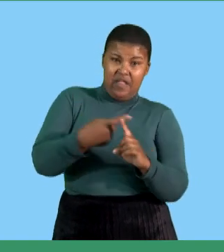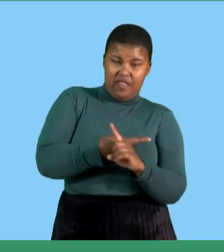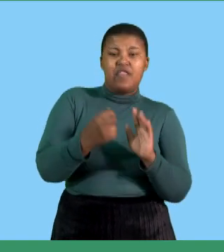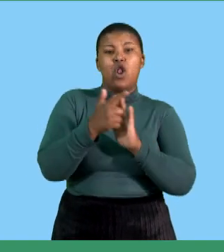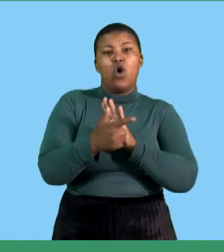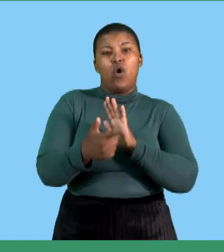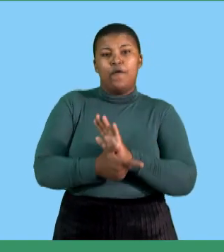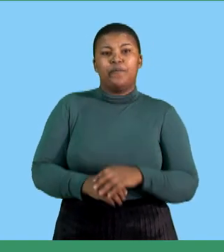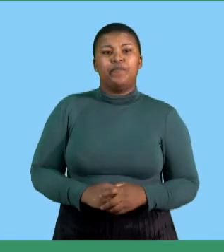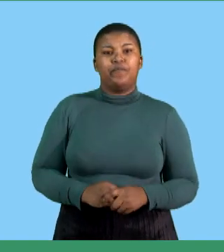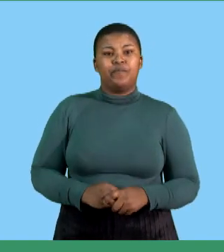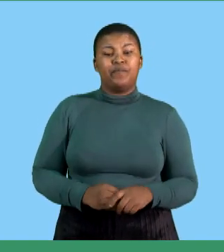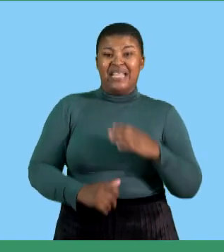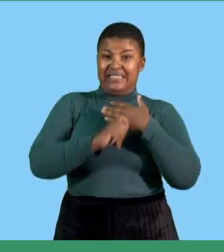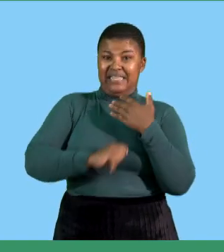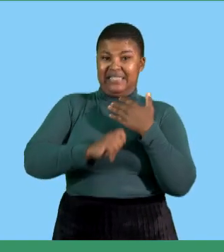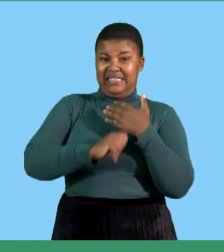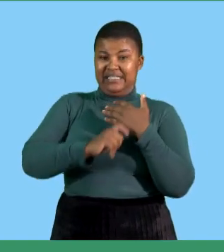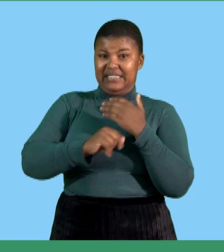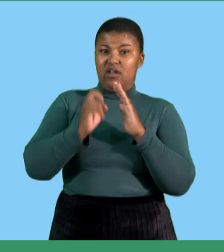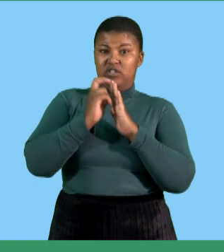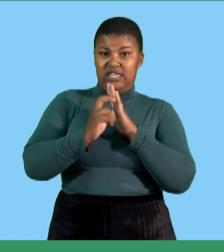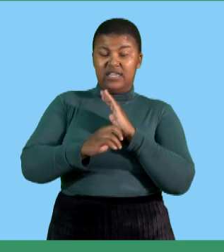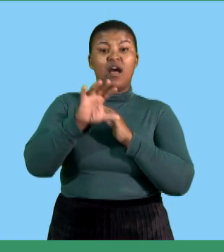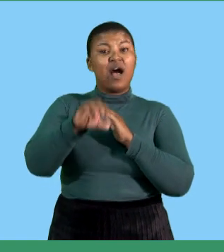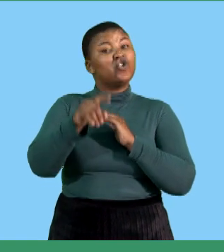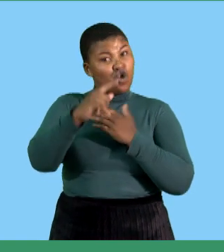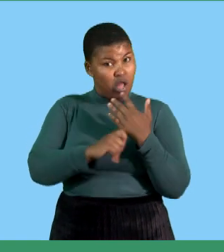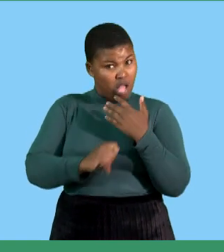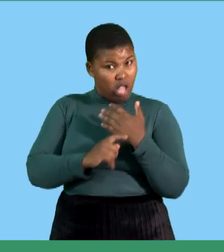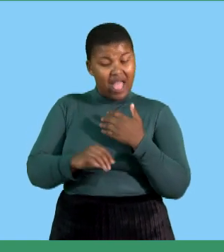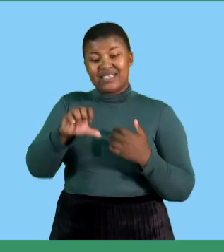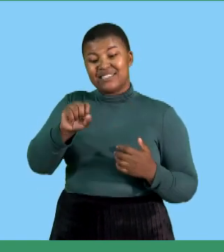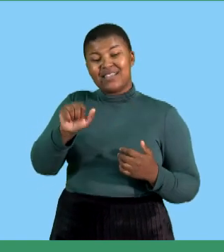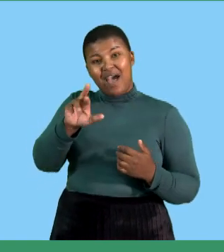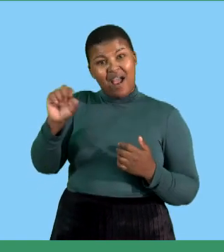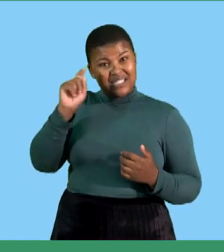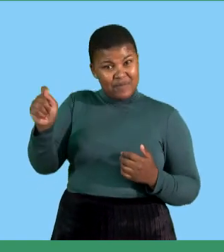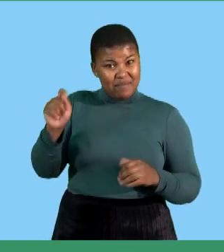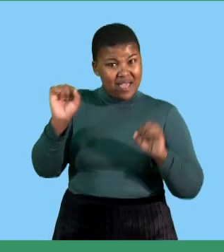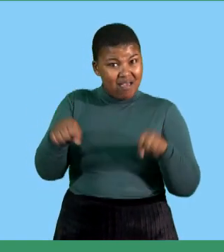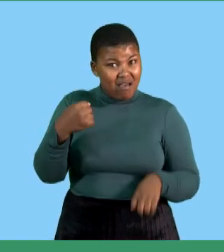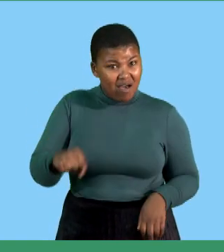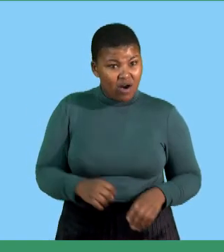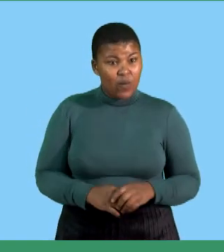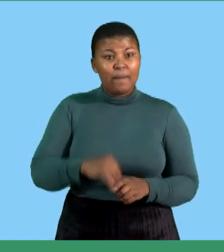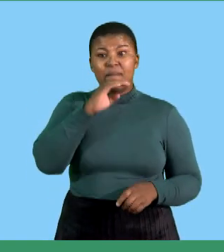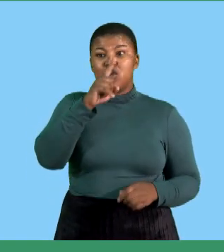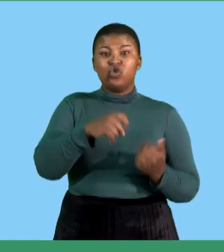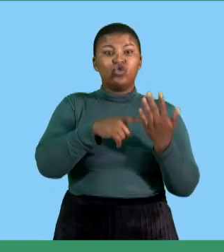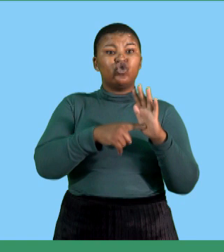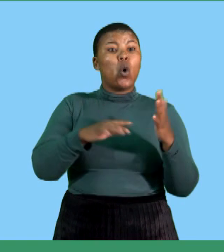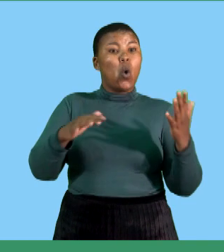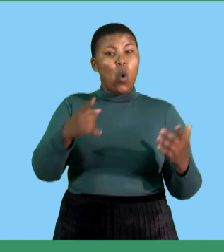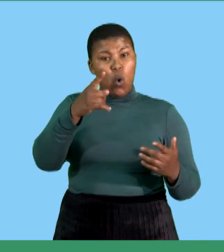got taxation regulations. Are you paying tax? Are you paying to the SARS? Are you showing or